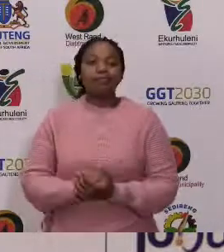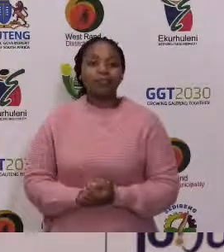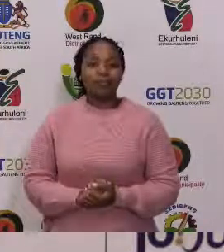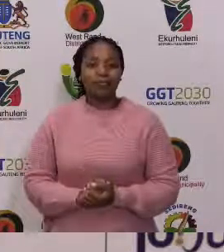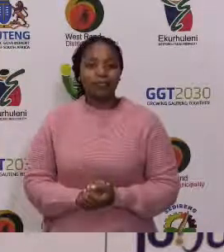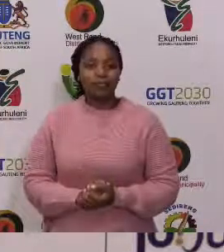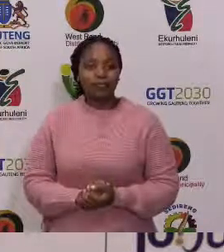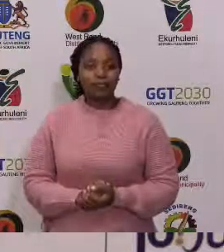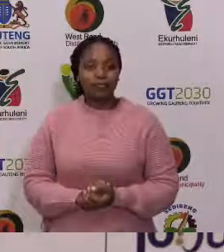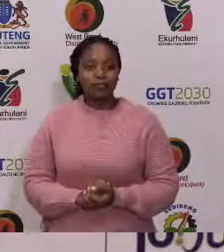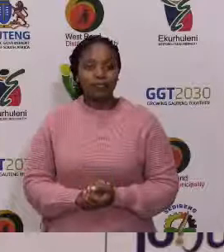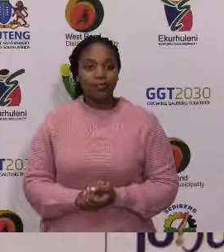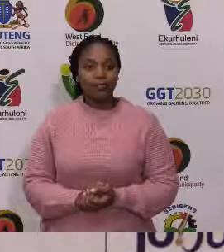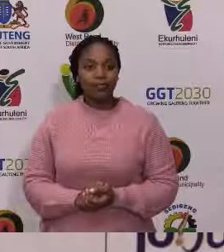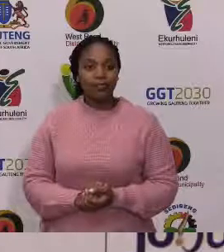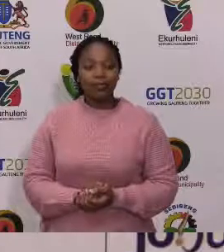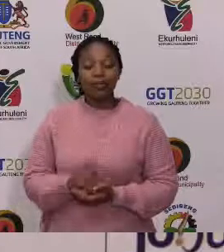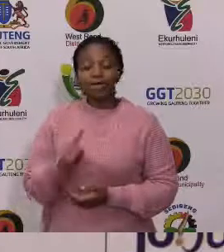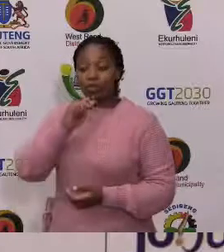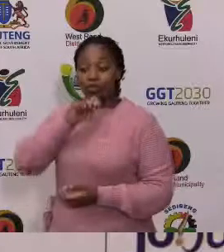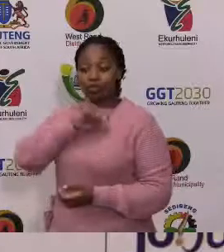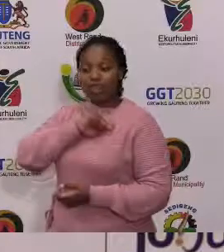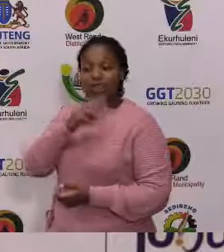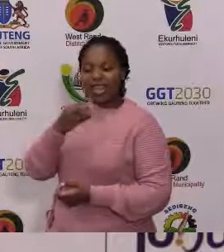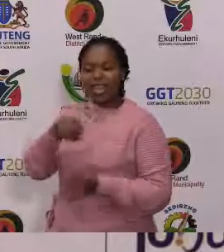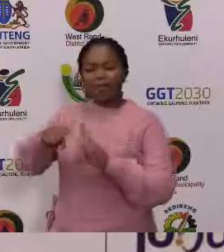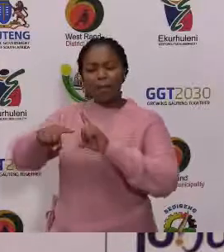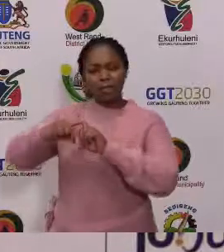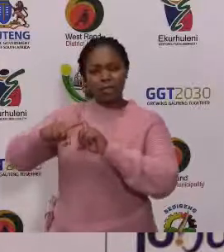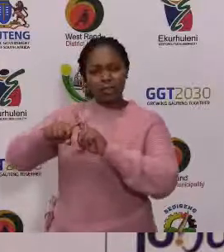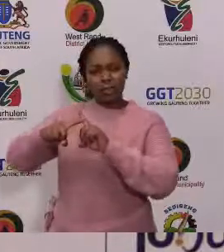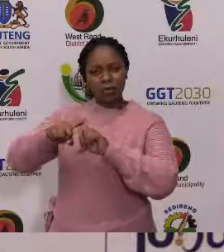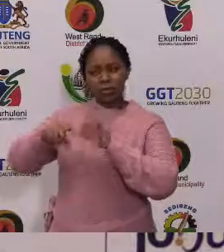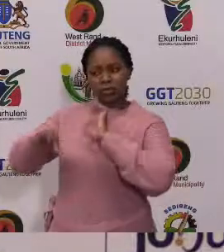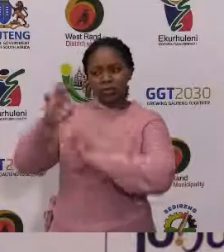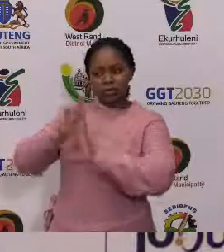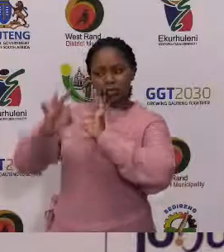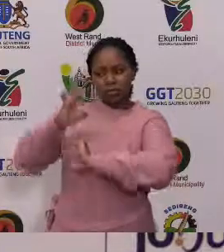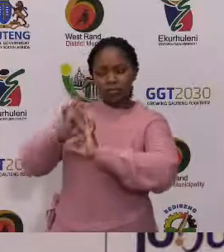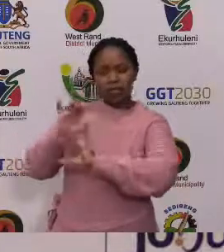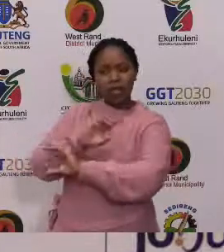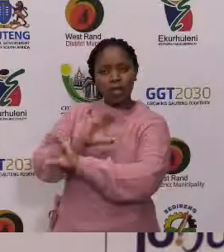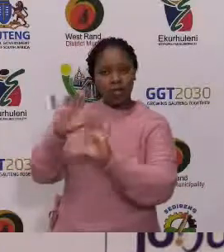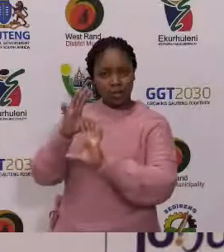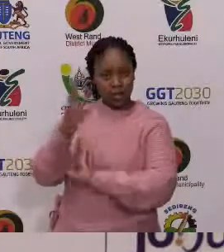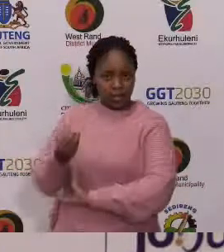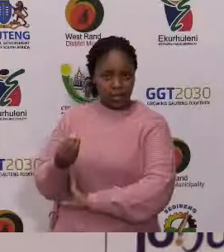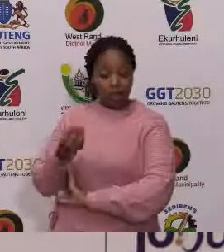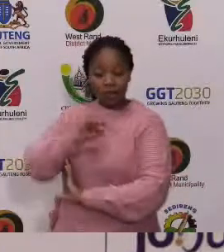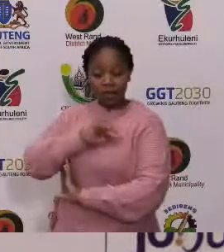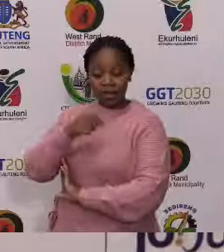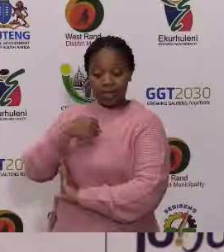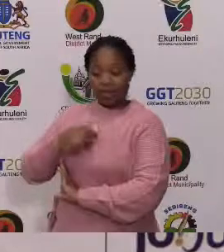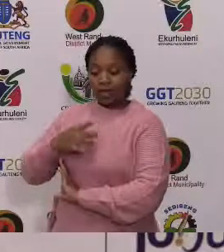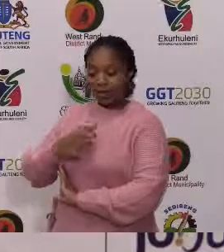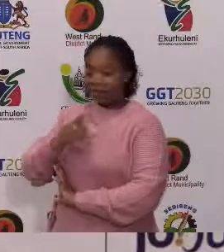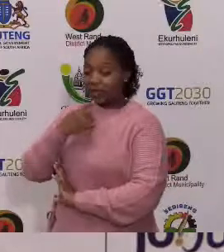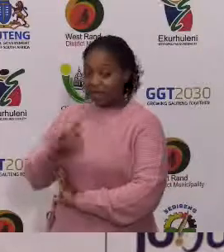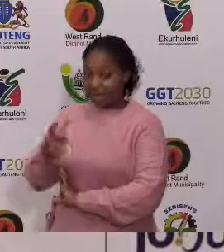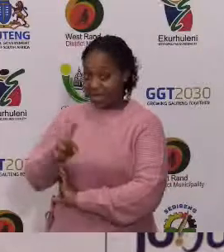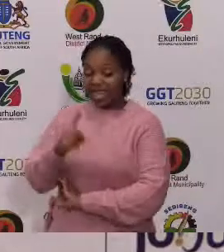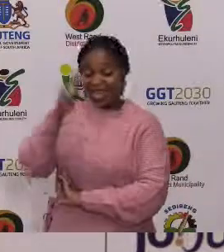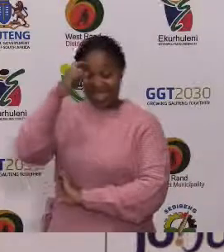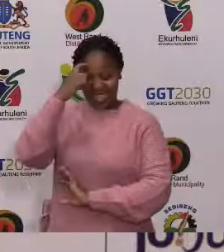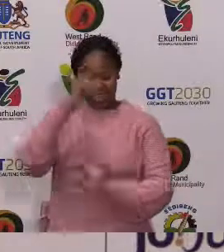And they have a very positive interpretation. I would like to say that I think the increase